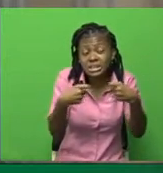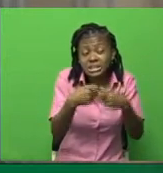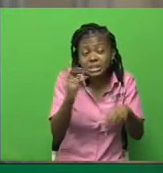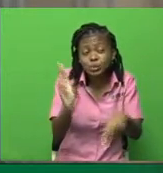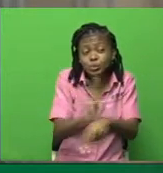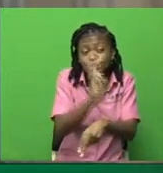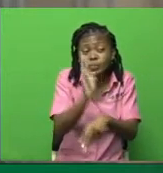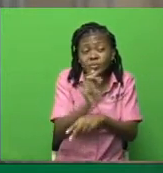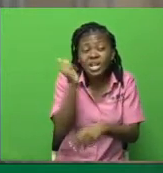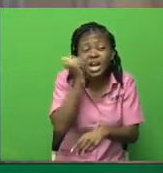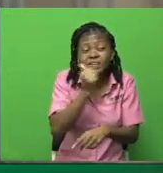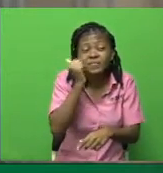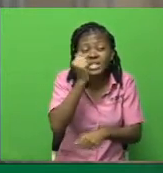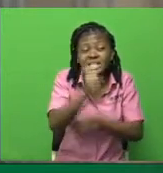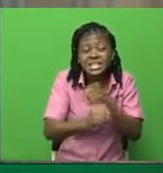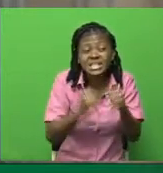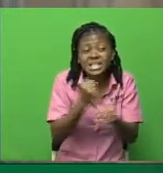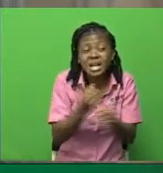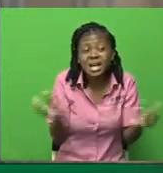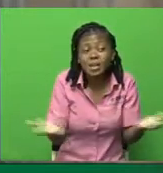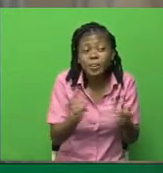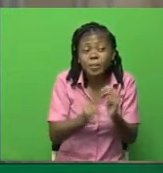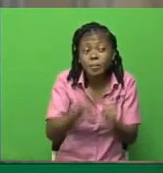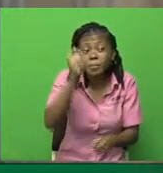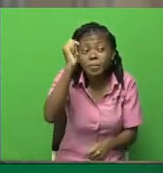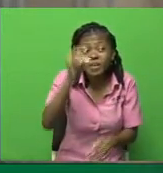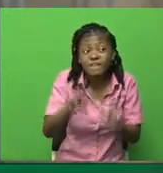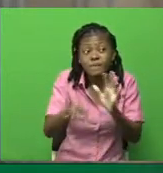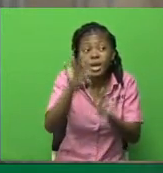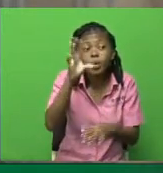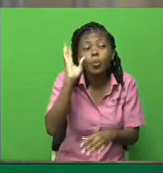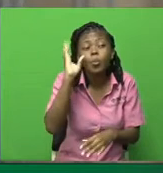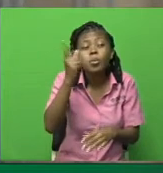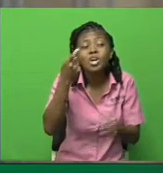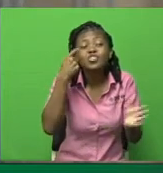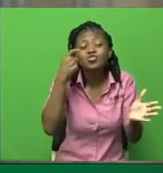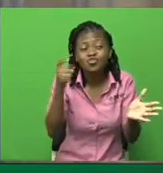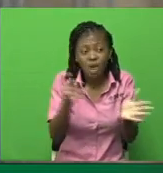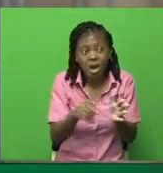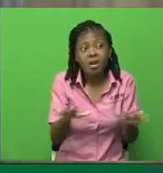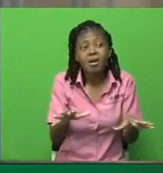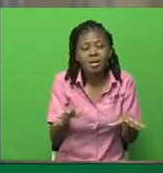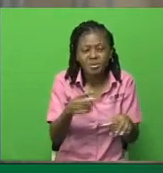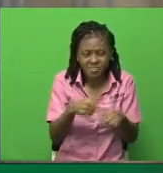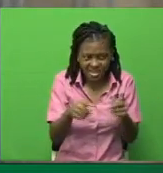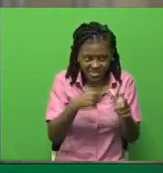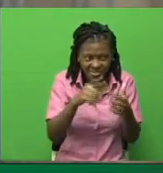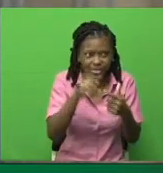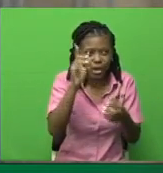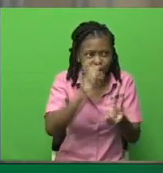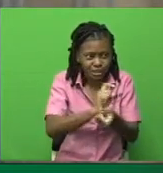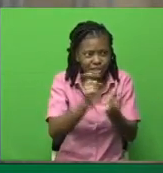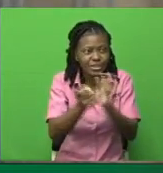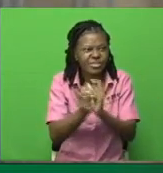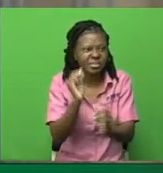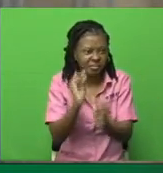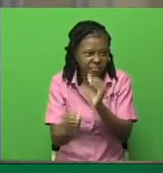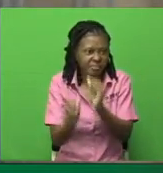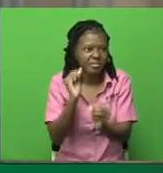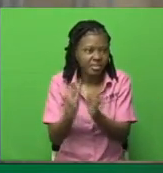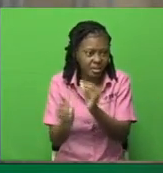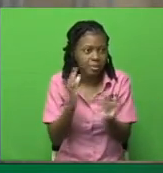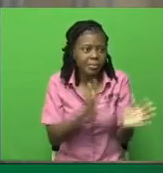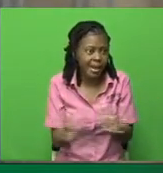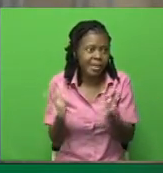sure that he will be astounded when he finds out and he will then have to better project where the Milestones are to